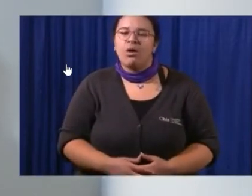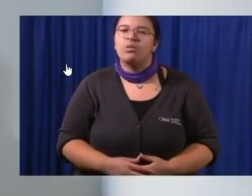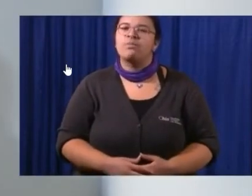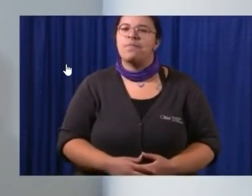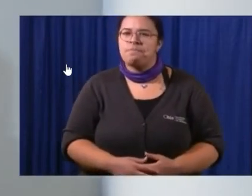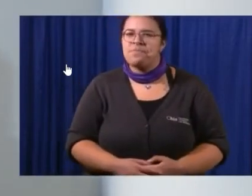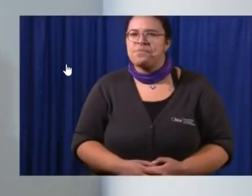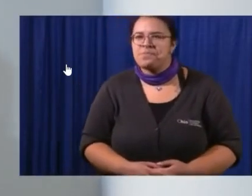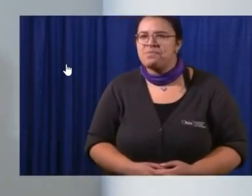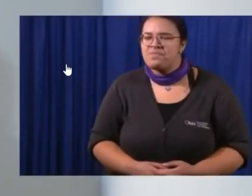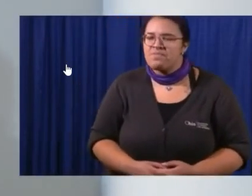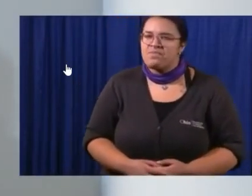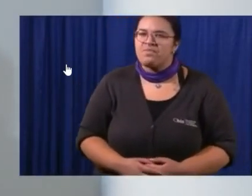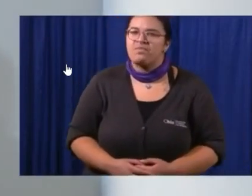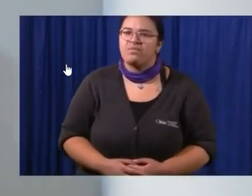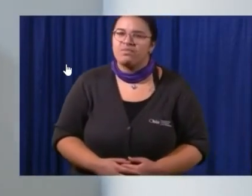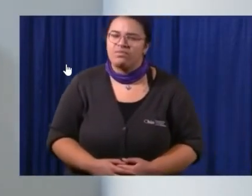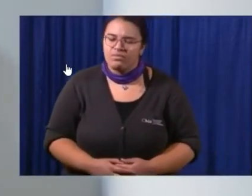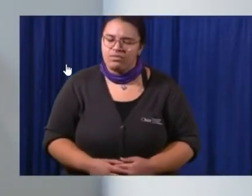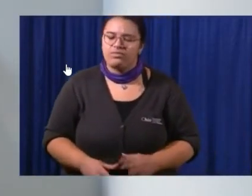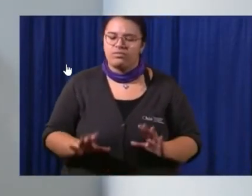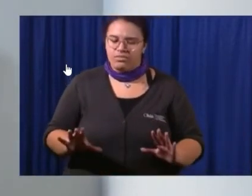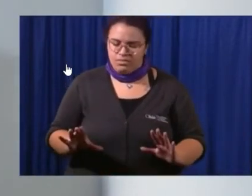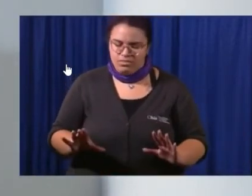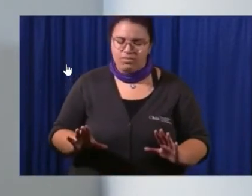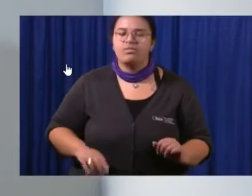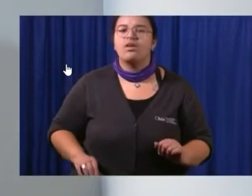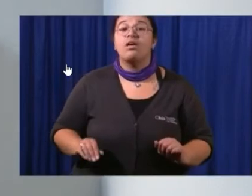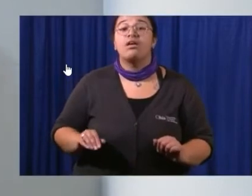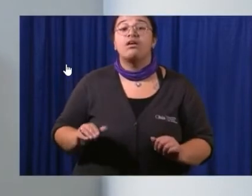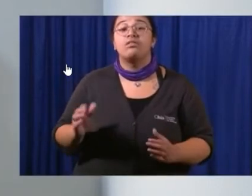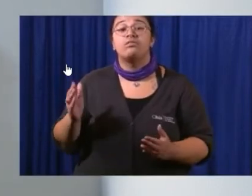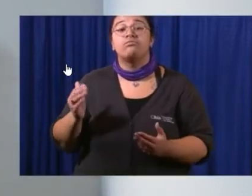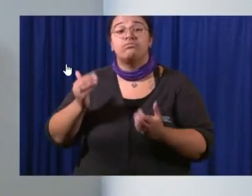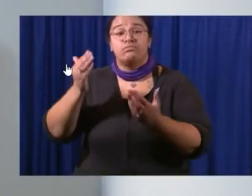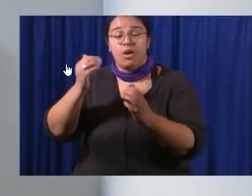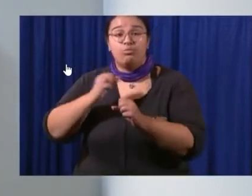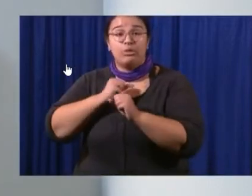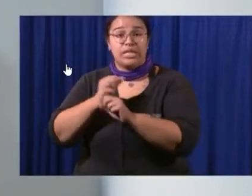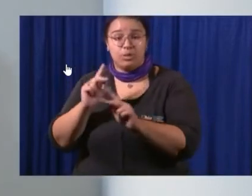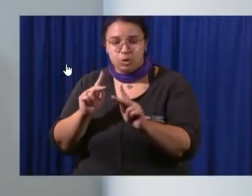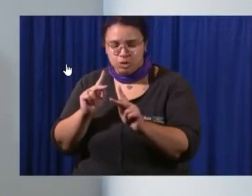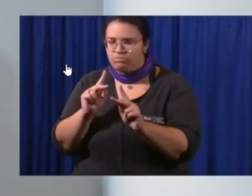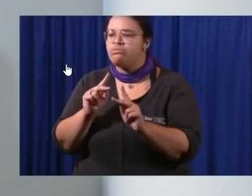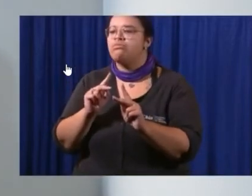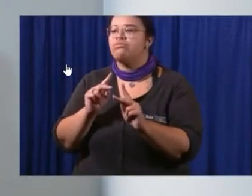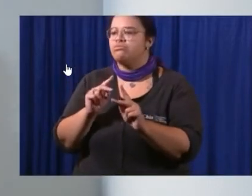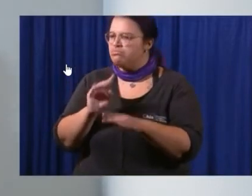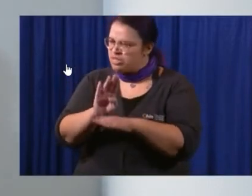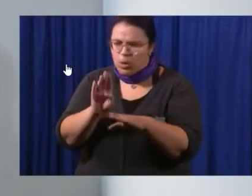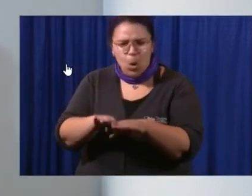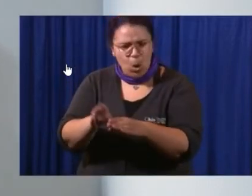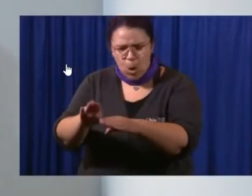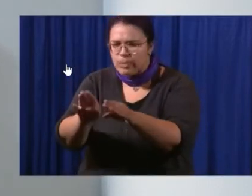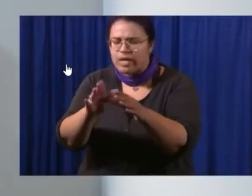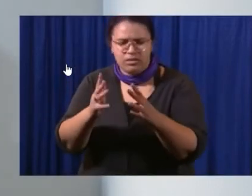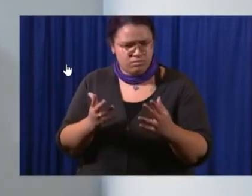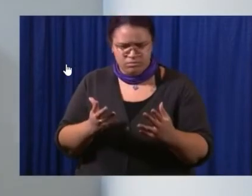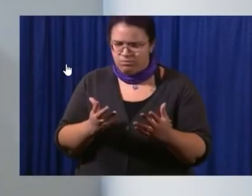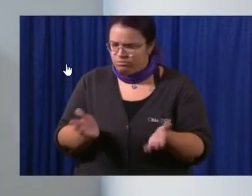between, look, here's the best way to protect us. Let's get businesses open. Let's people go back to school, and do it in a